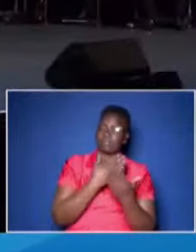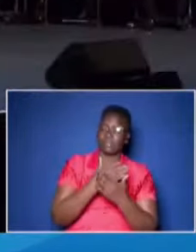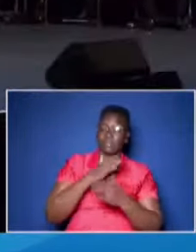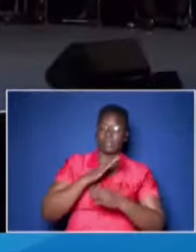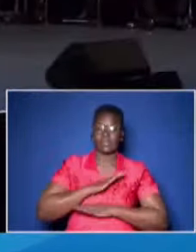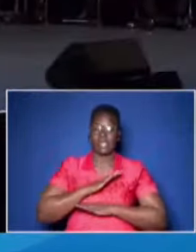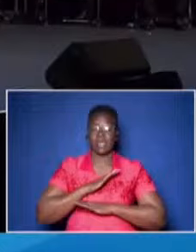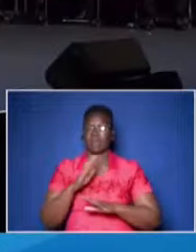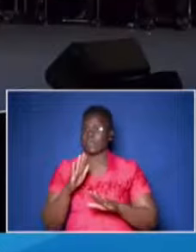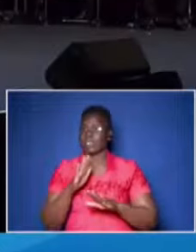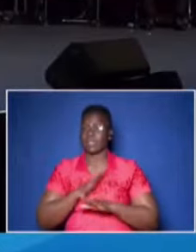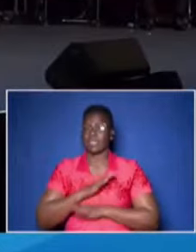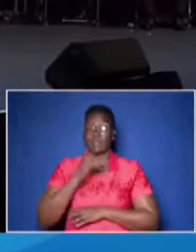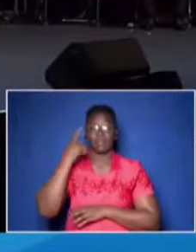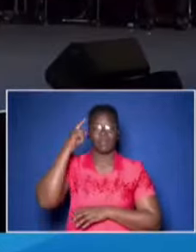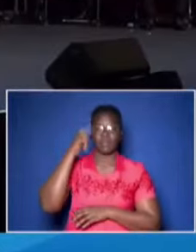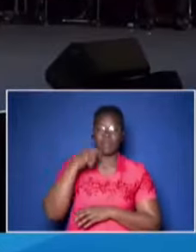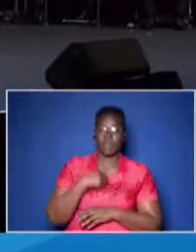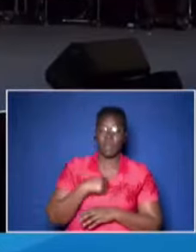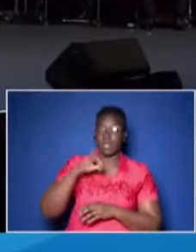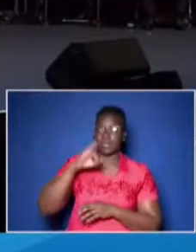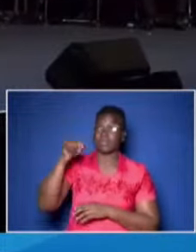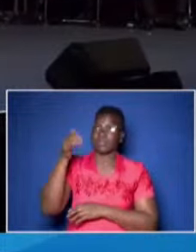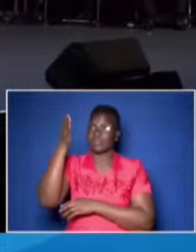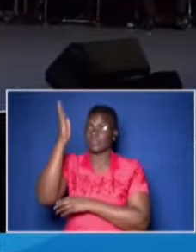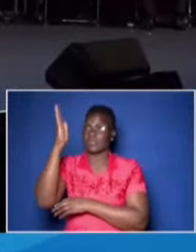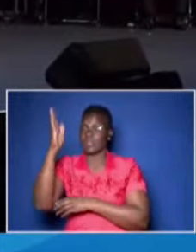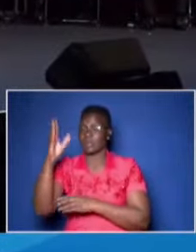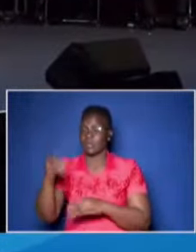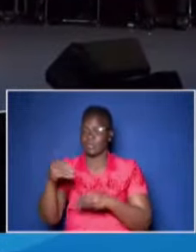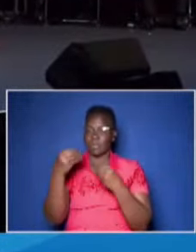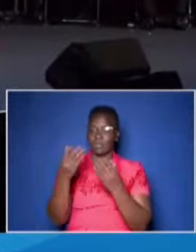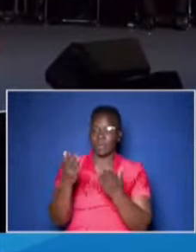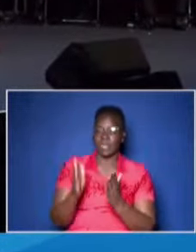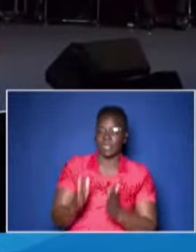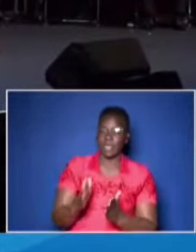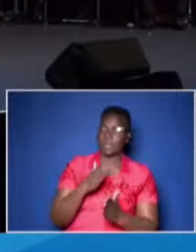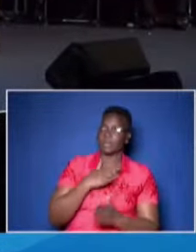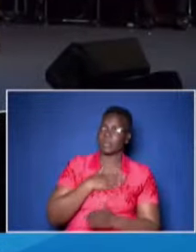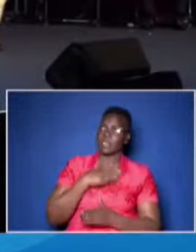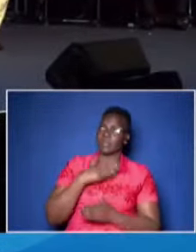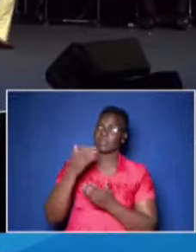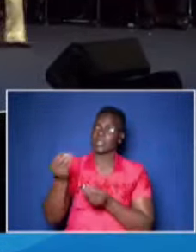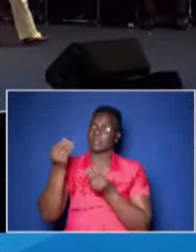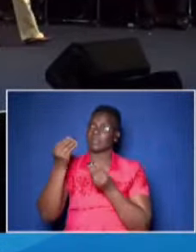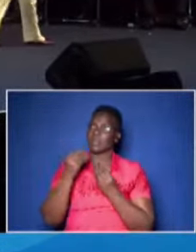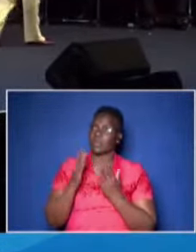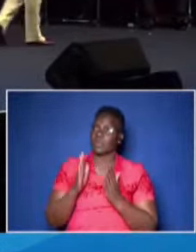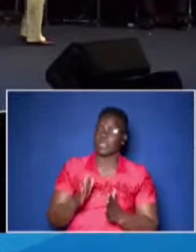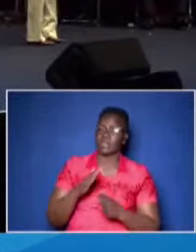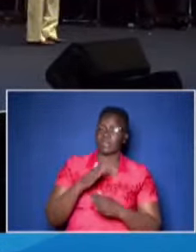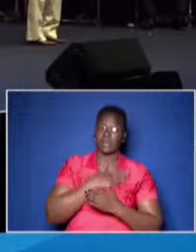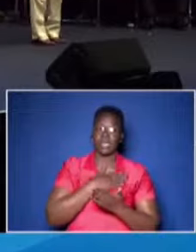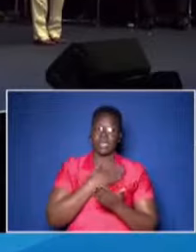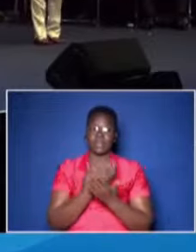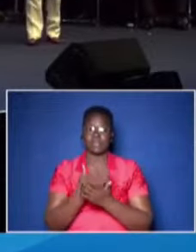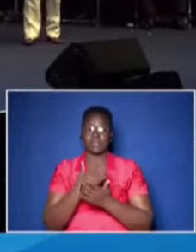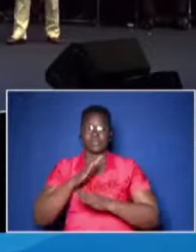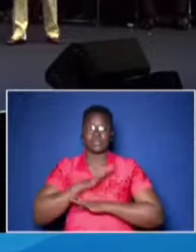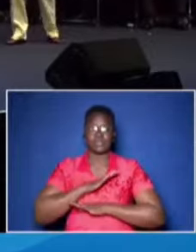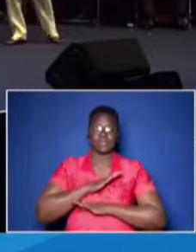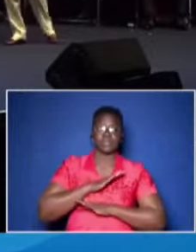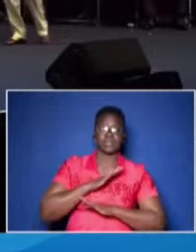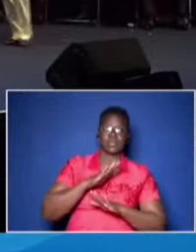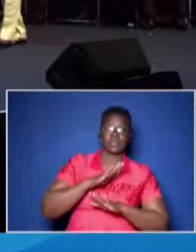me for me for me Jehovah Gyra my provider his grace is sufficient for me